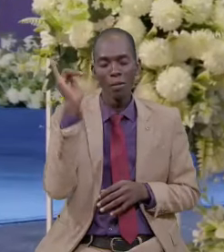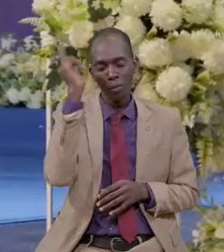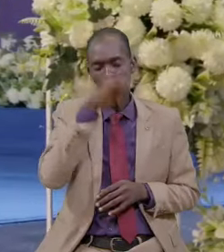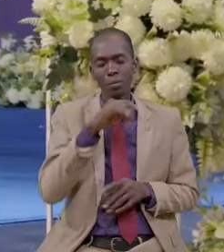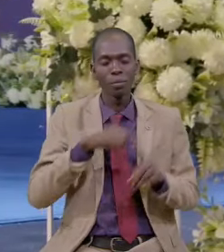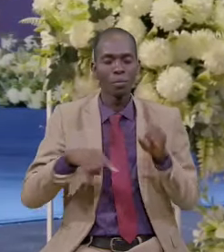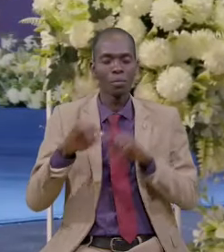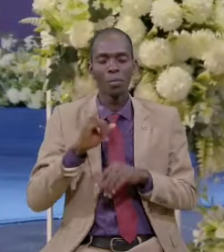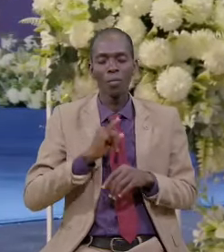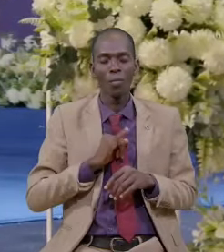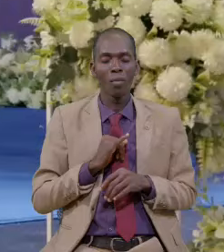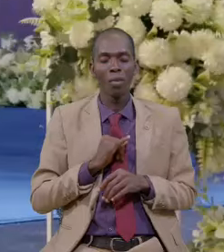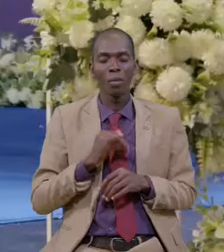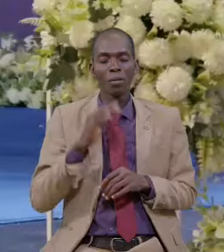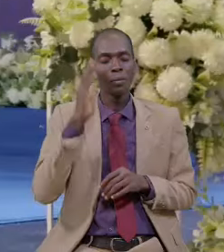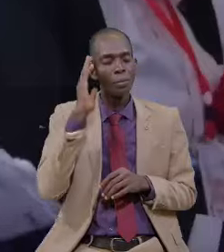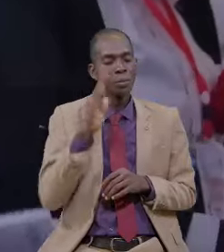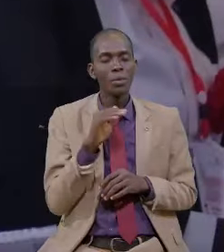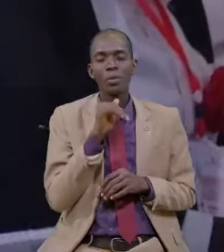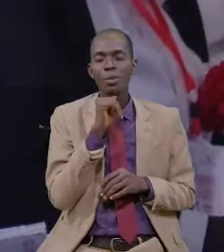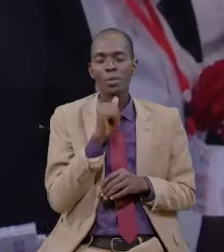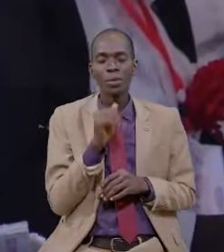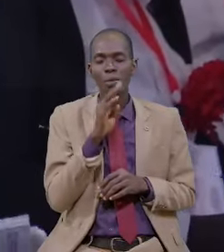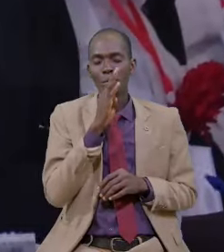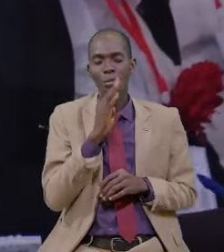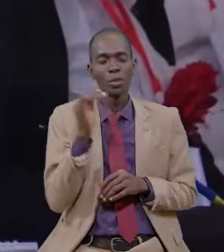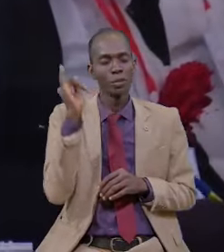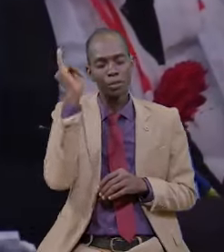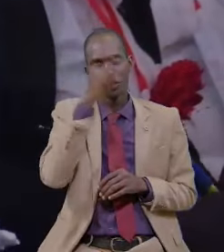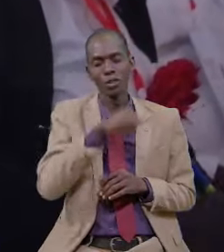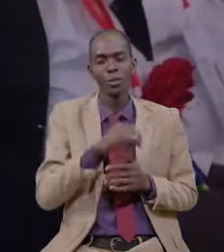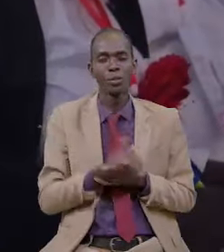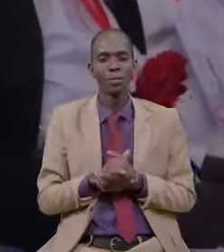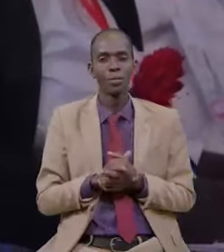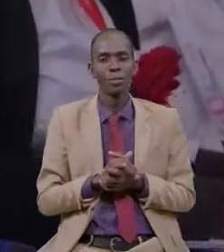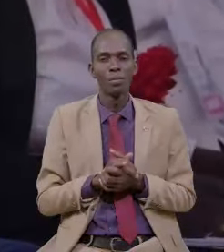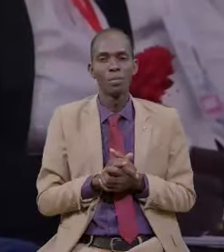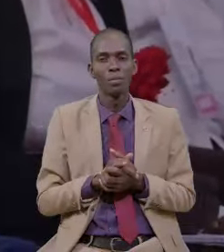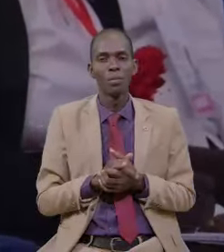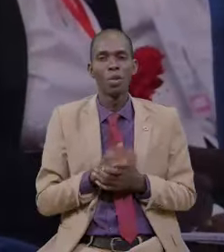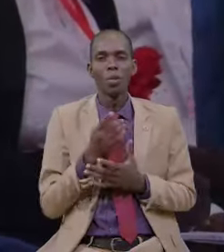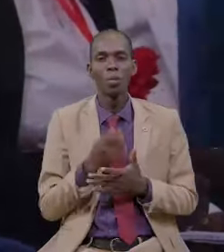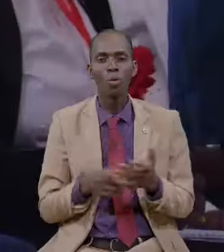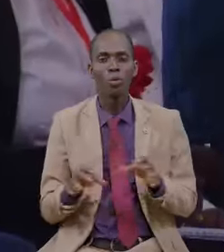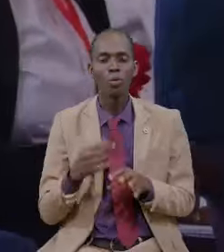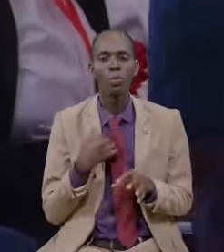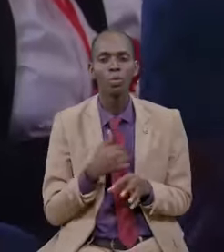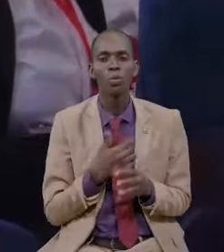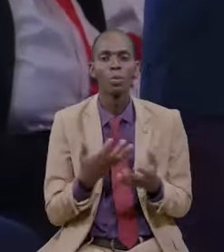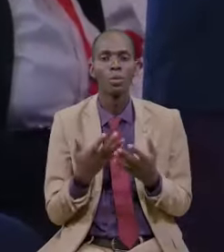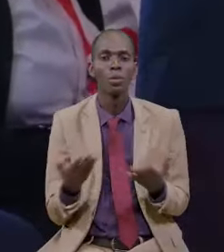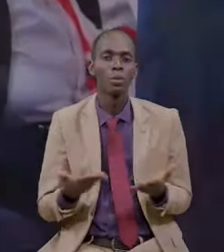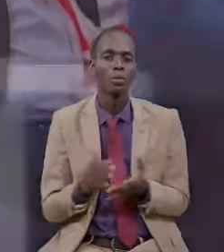I will not be foolish. What are we looking for? If you don't have